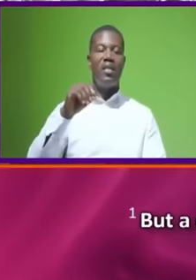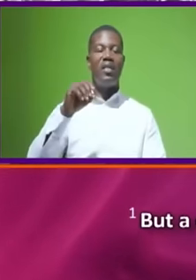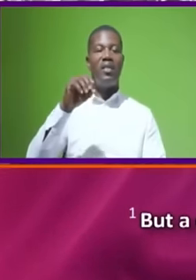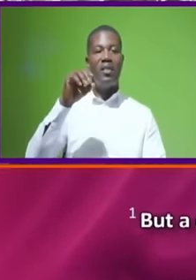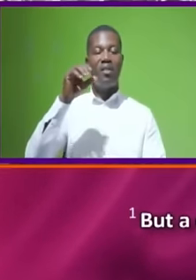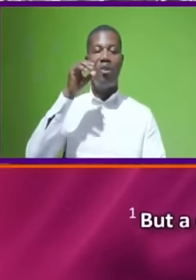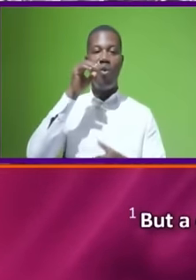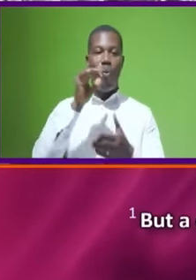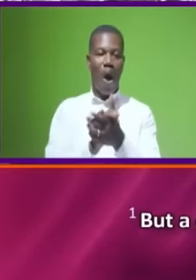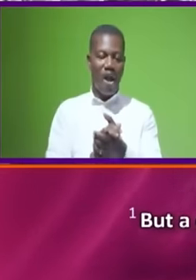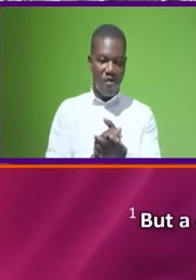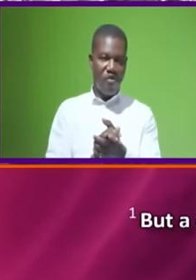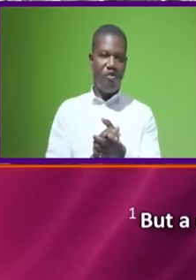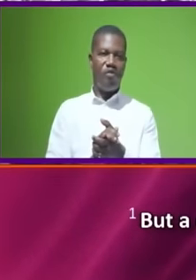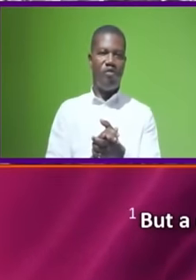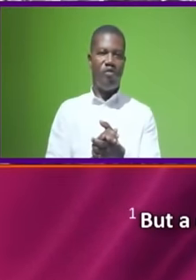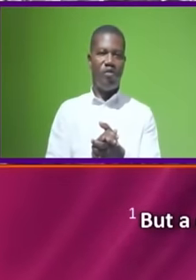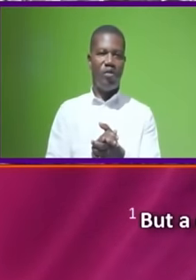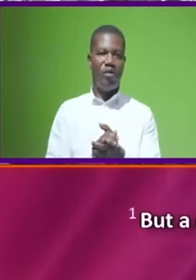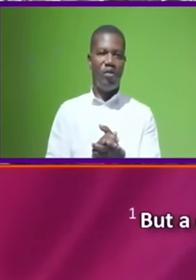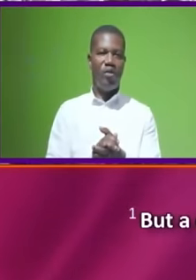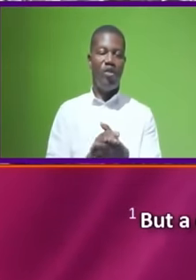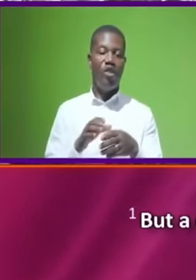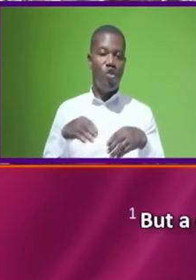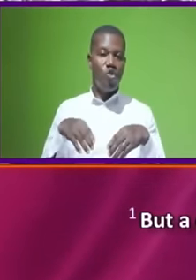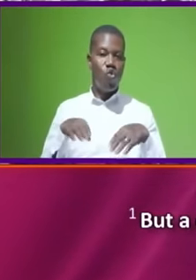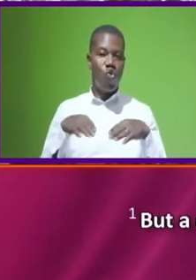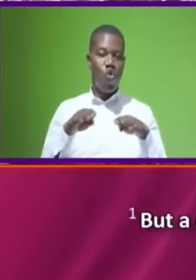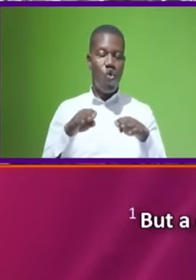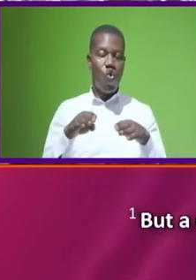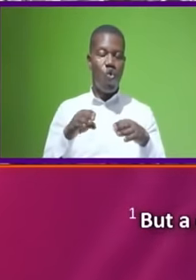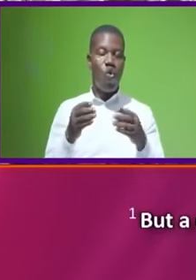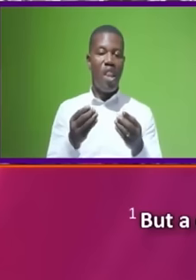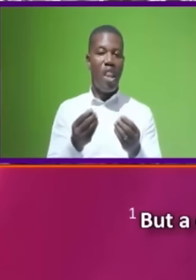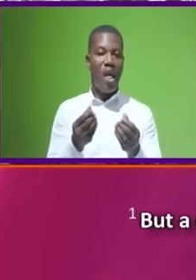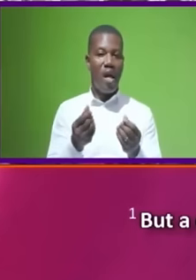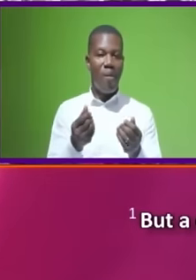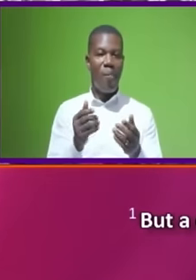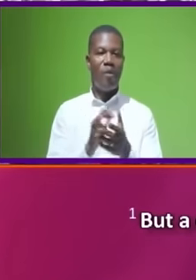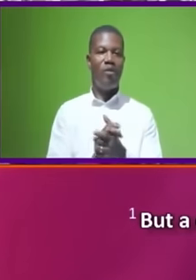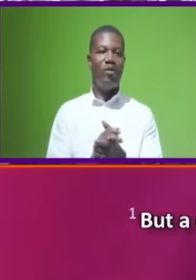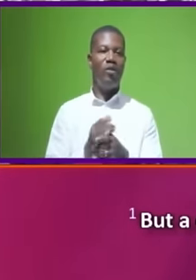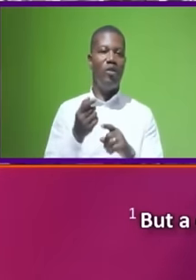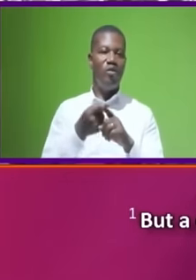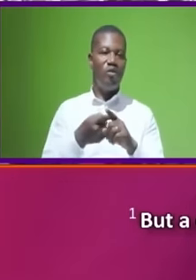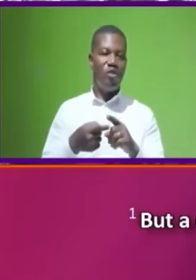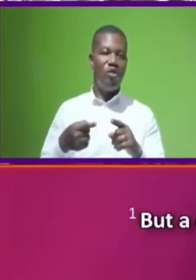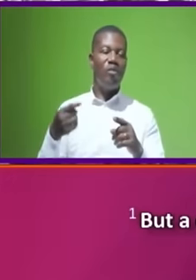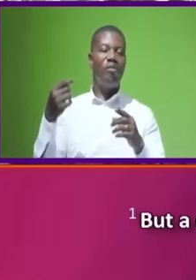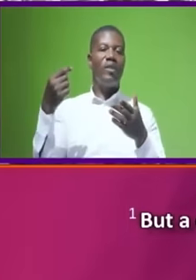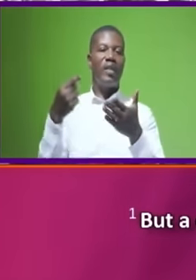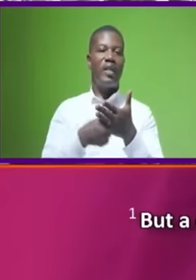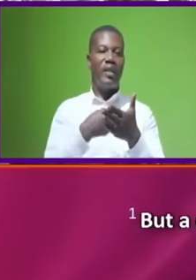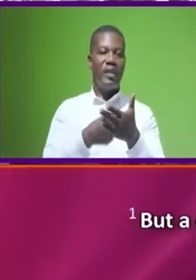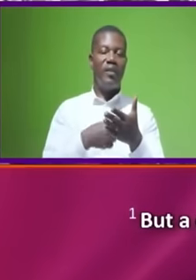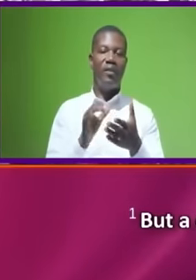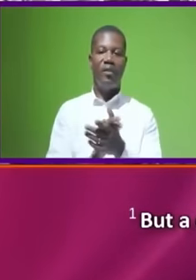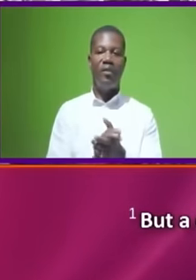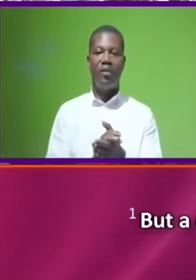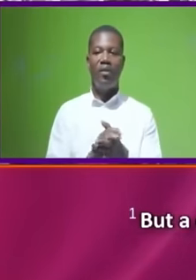with Sapphira, his wife sold a possession, all from Ghana, sold